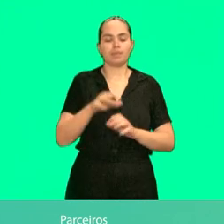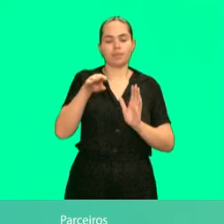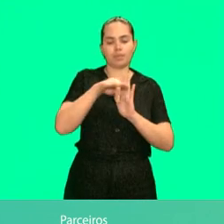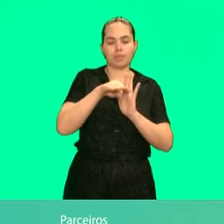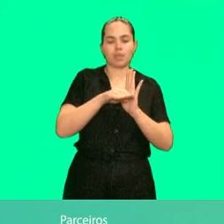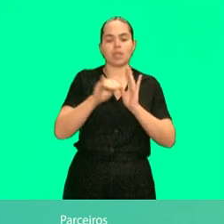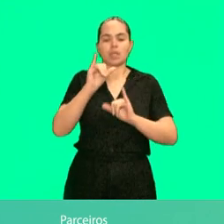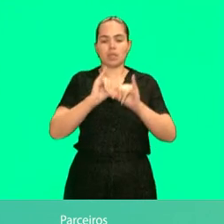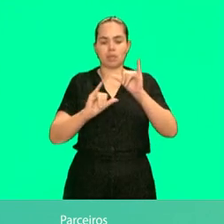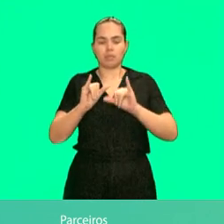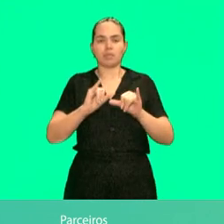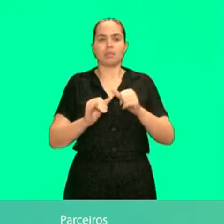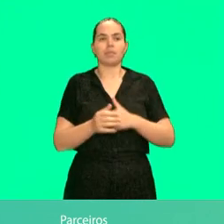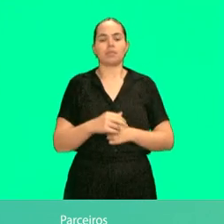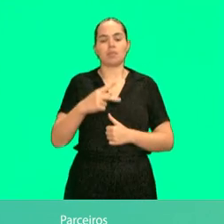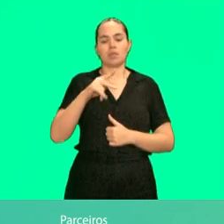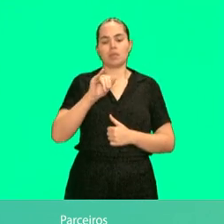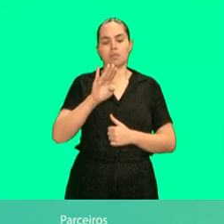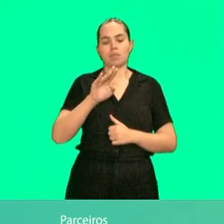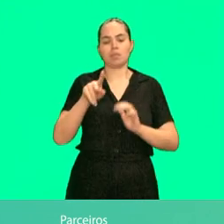So